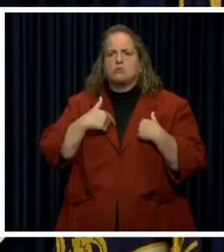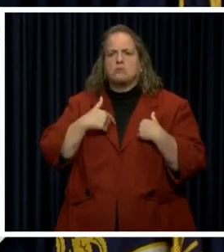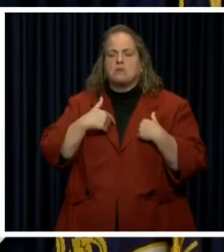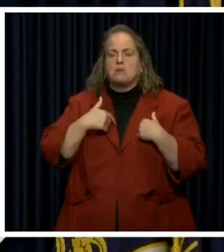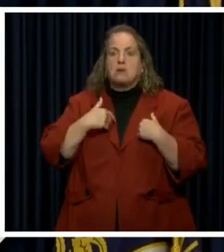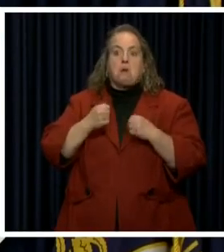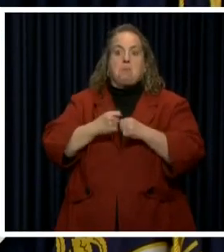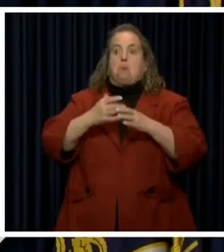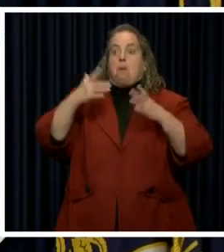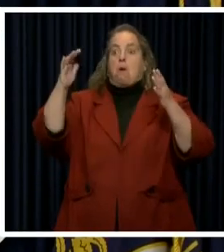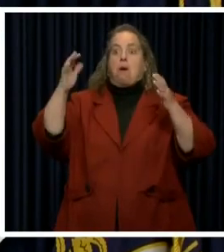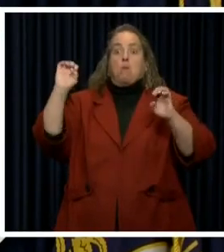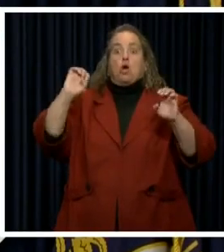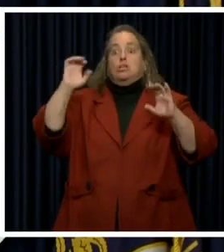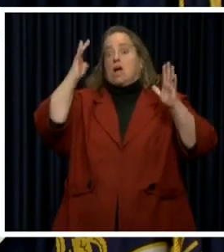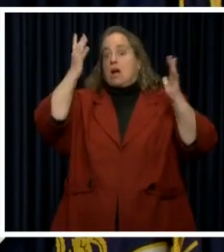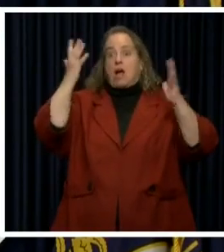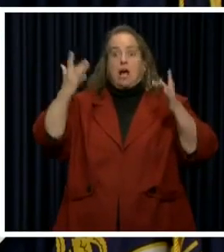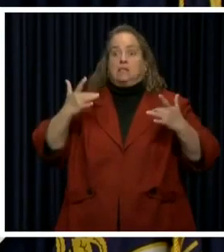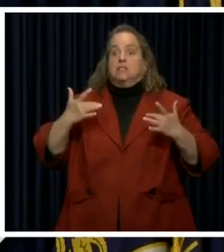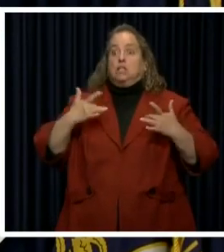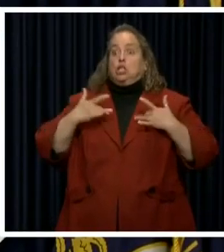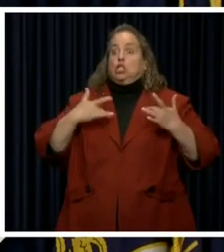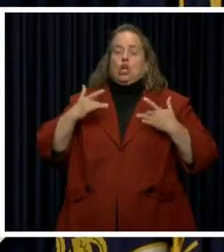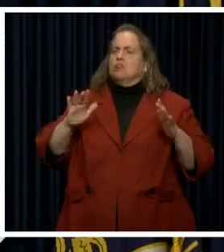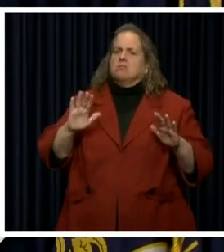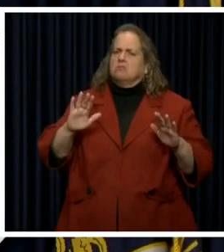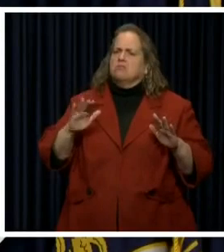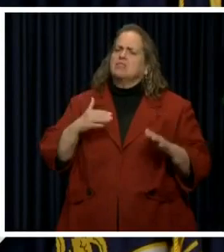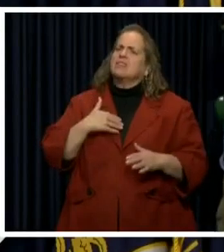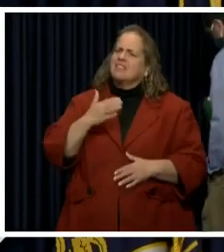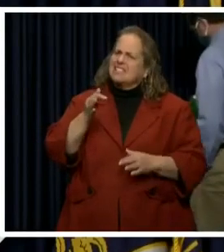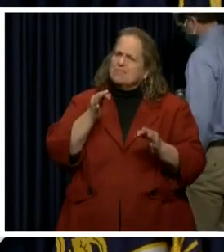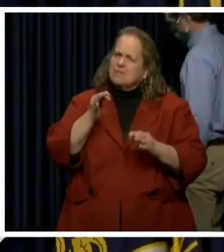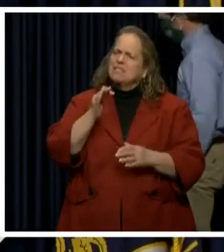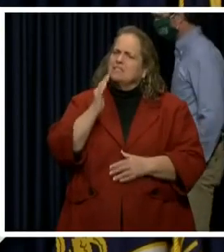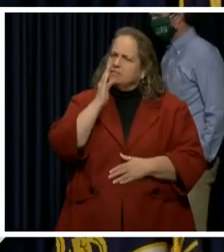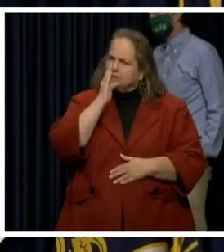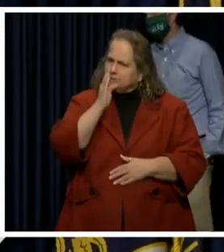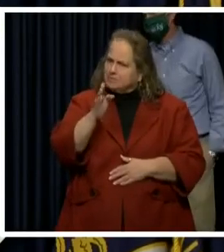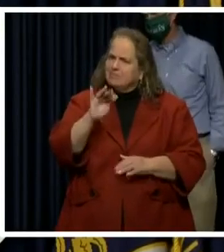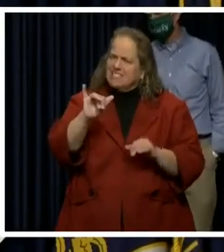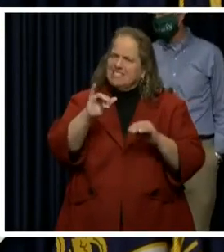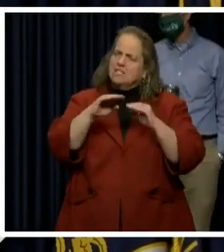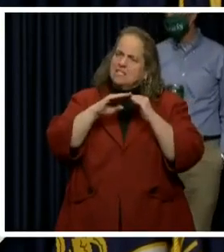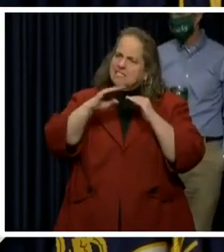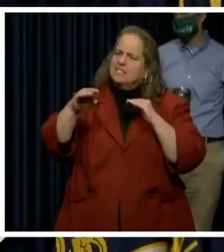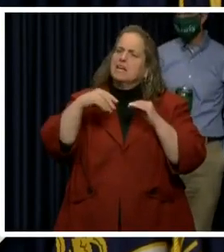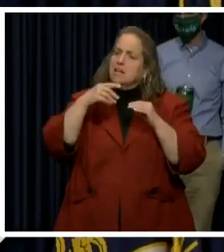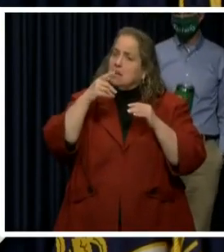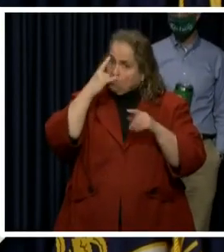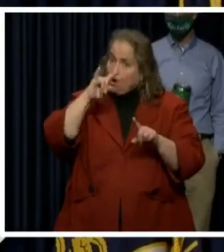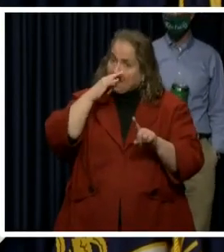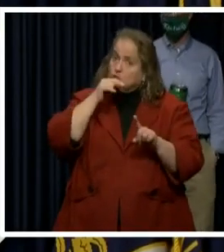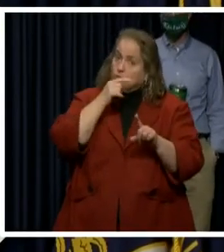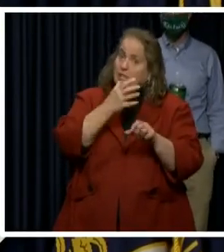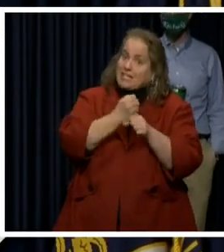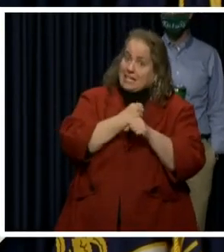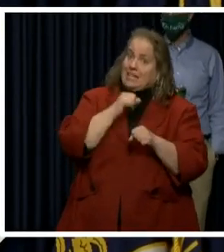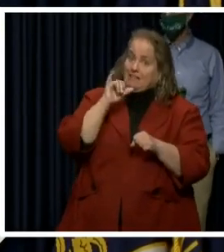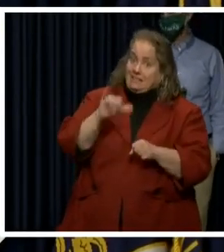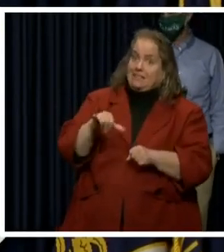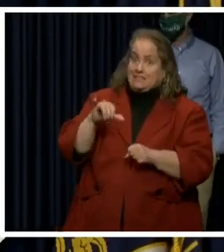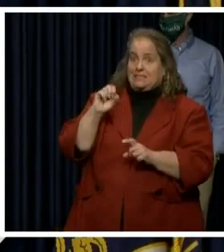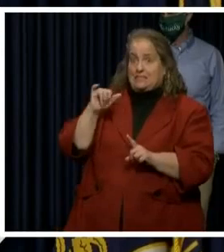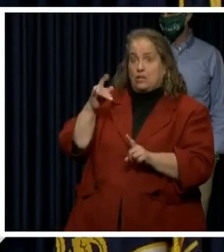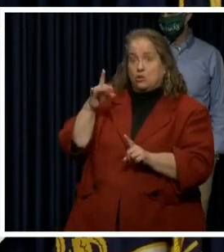be just the facts and down the middle as much as I can. For kids who get this syndrome, it's serious. The young